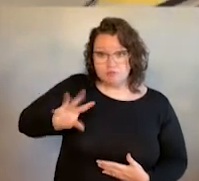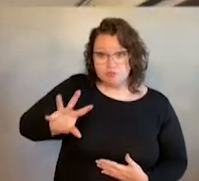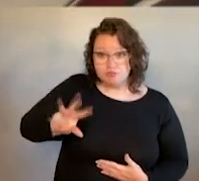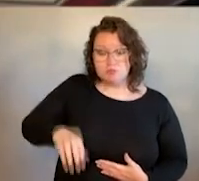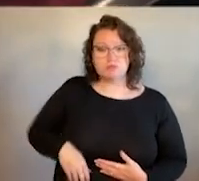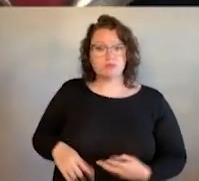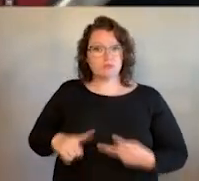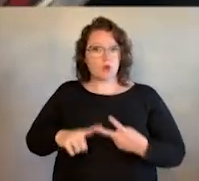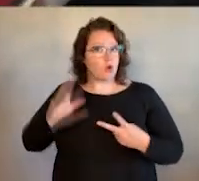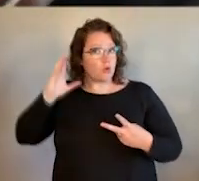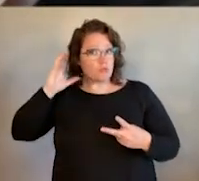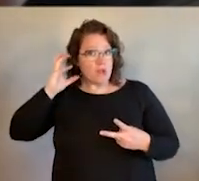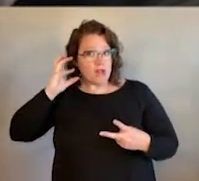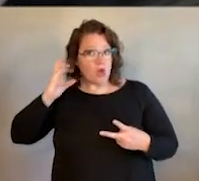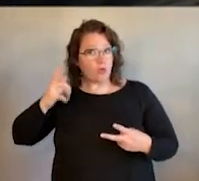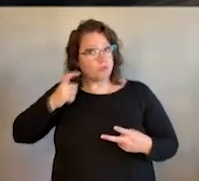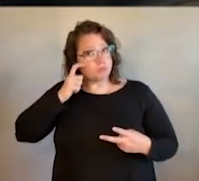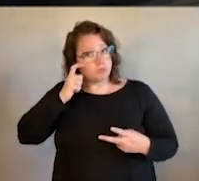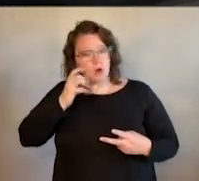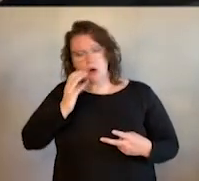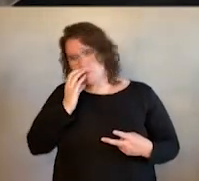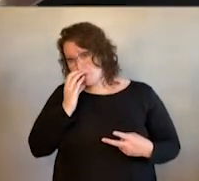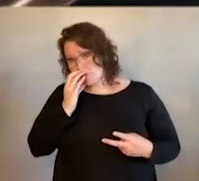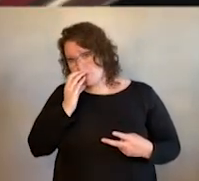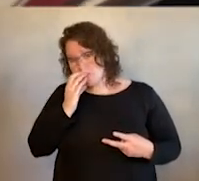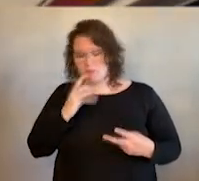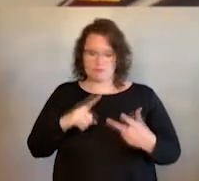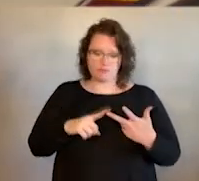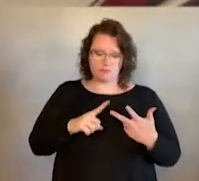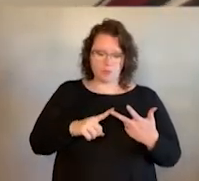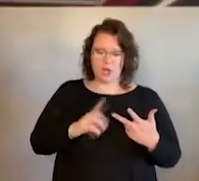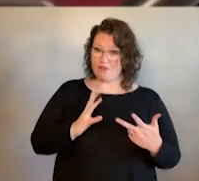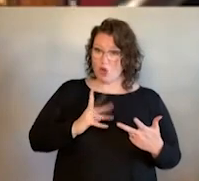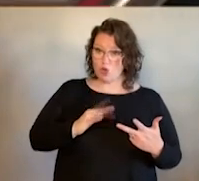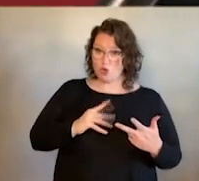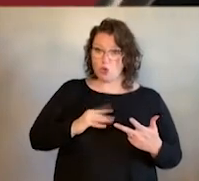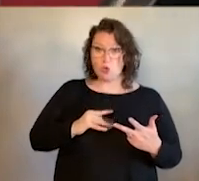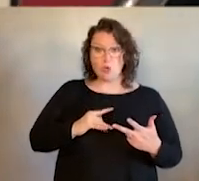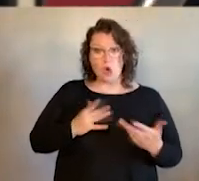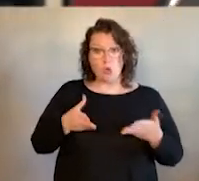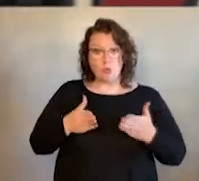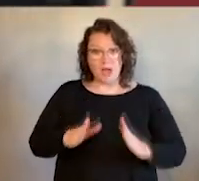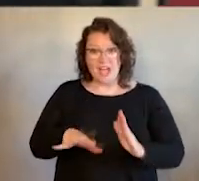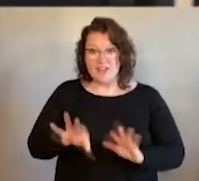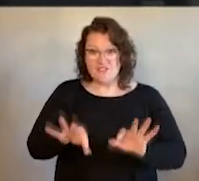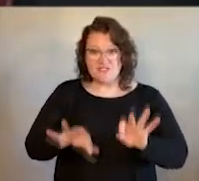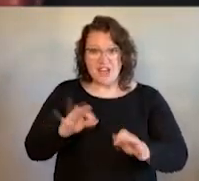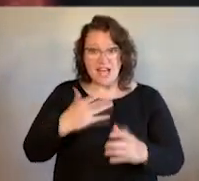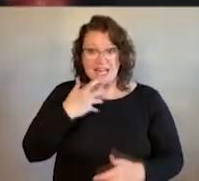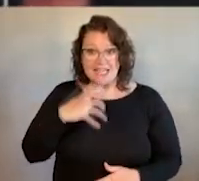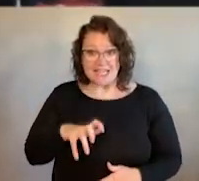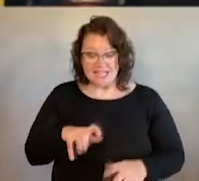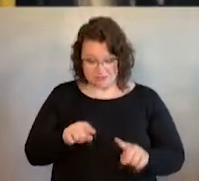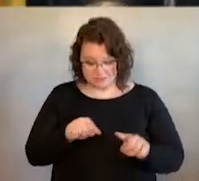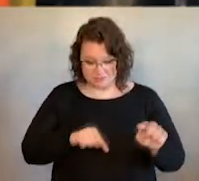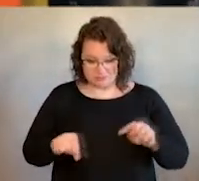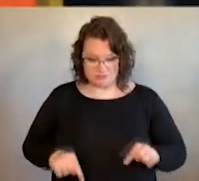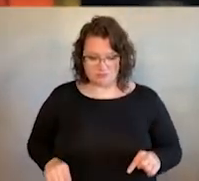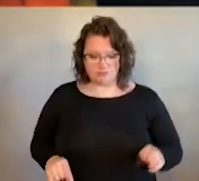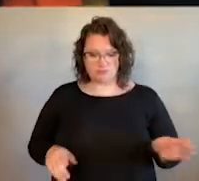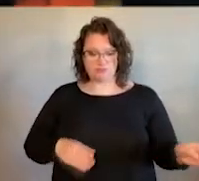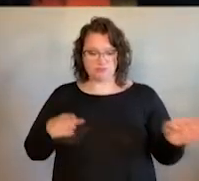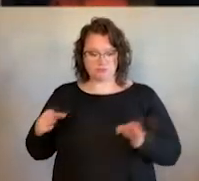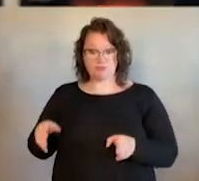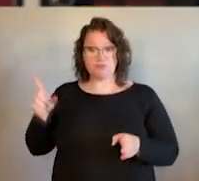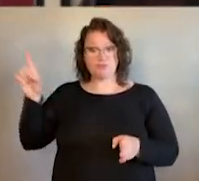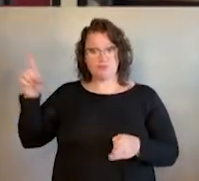radios, we have a full thermal imaging device that can pick up heat. And this is the pump panel I was talking about.